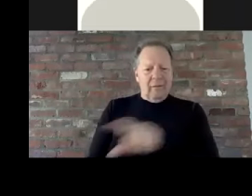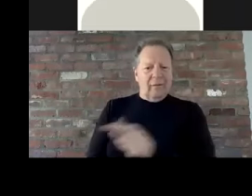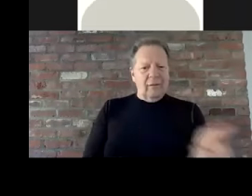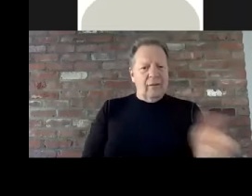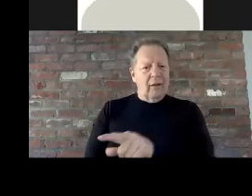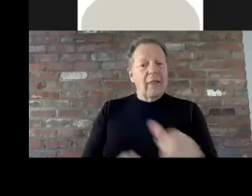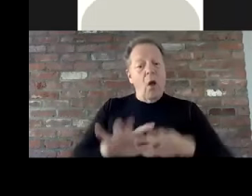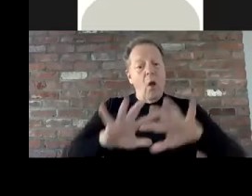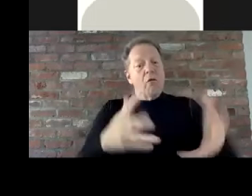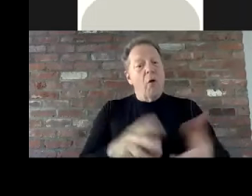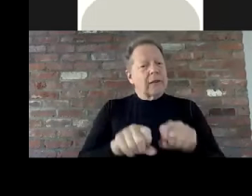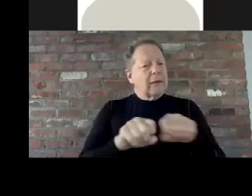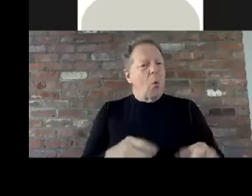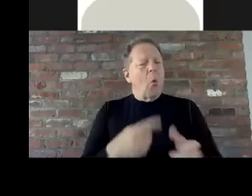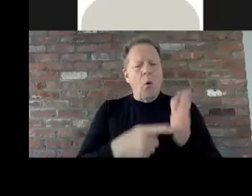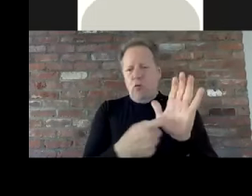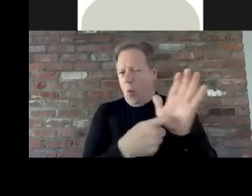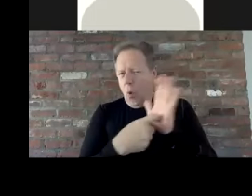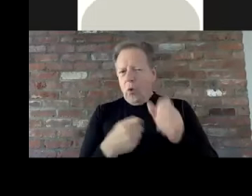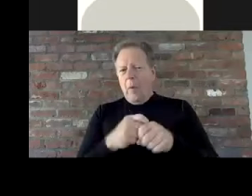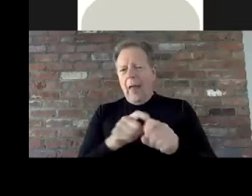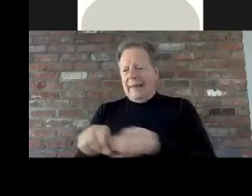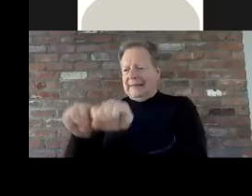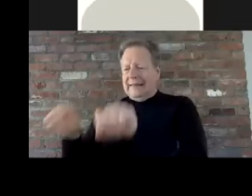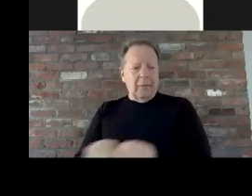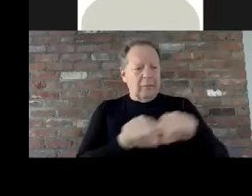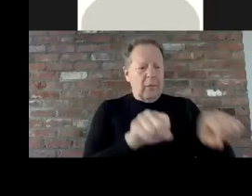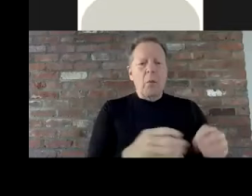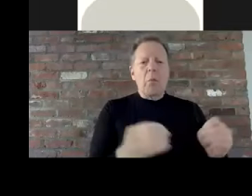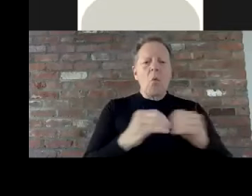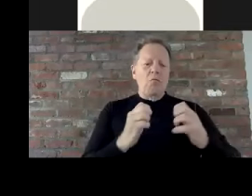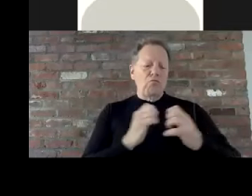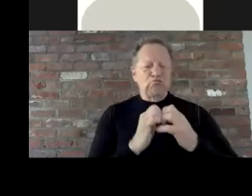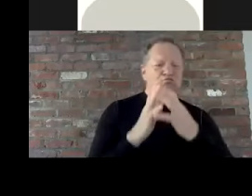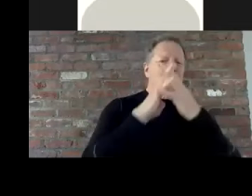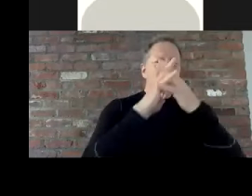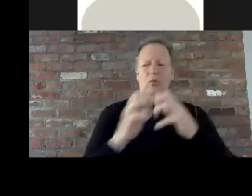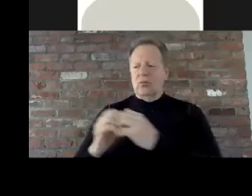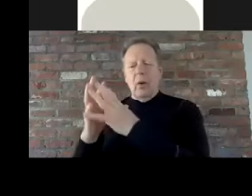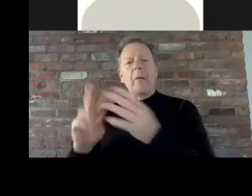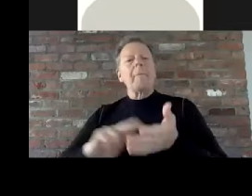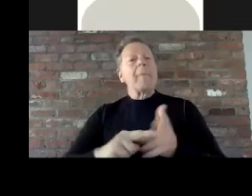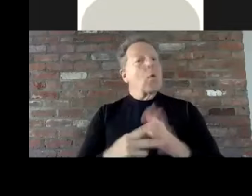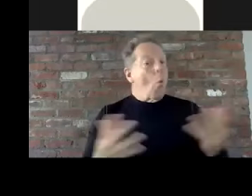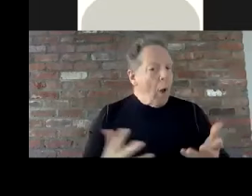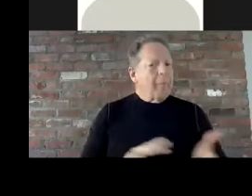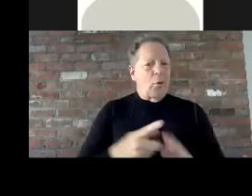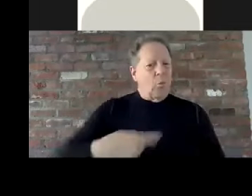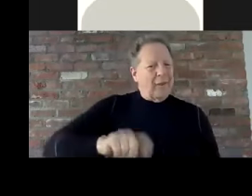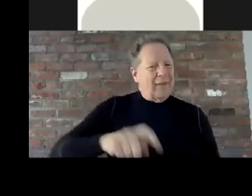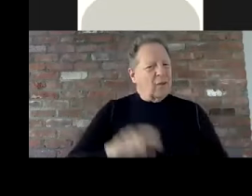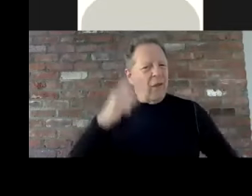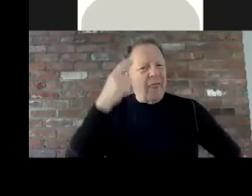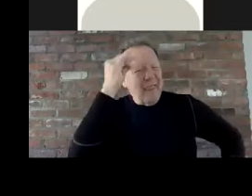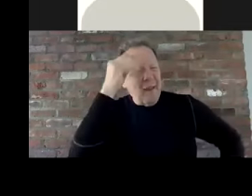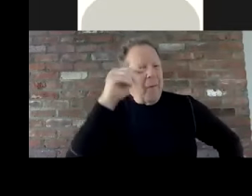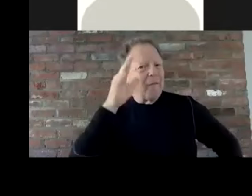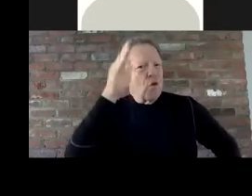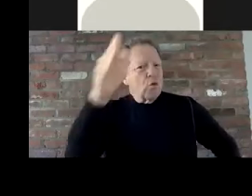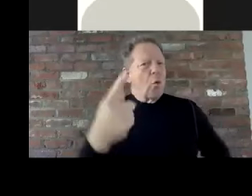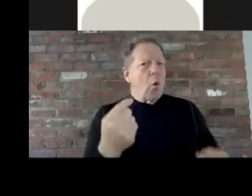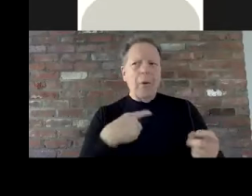system, and what it will take to make these systems more resilient. It means thinking about what is needed to